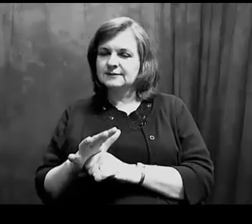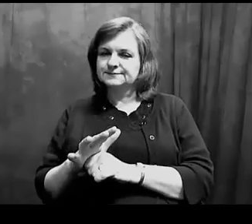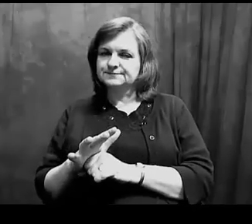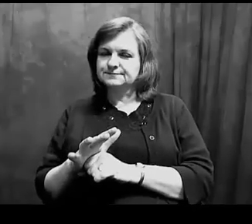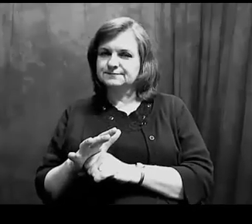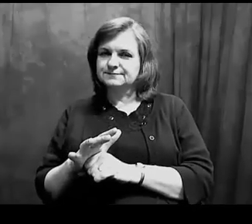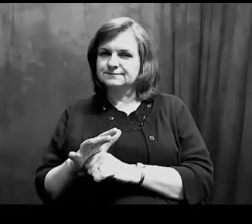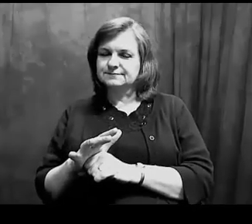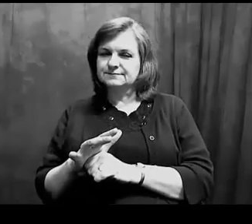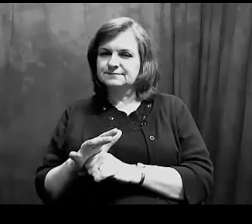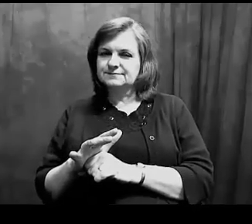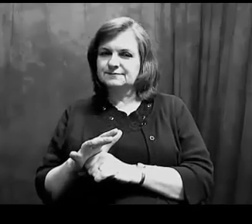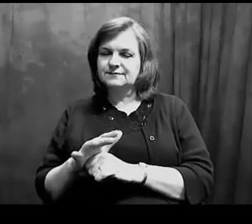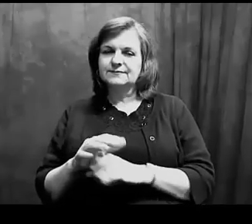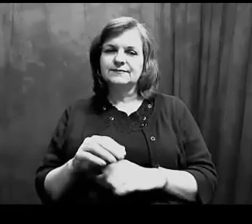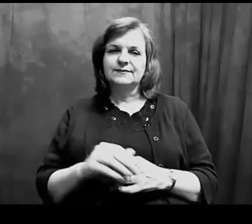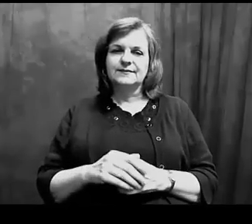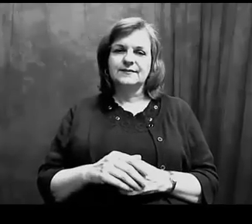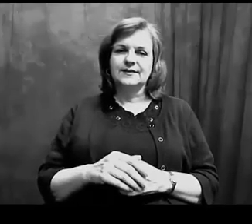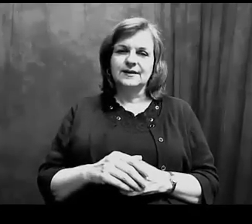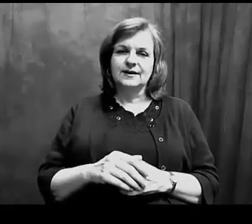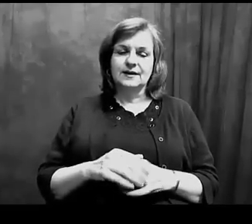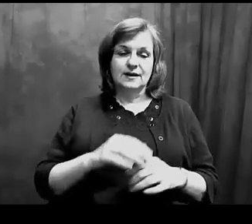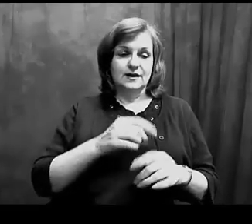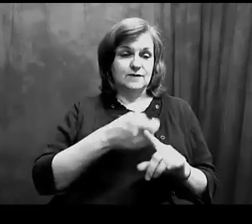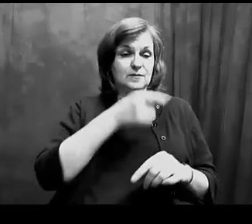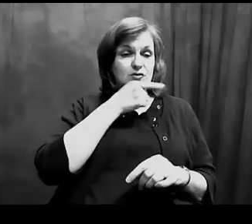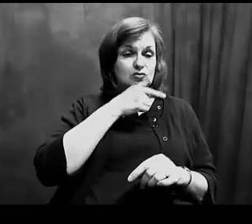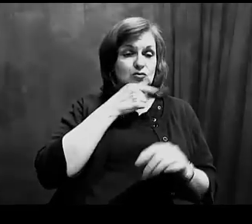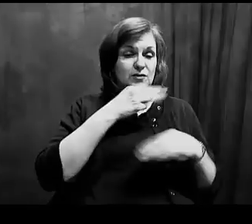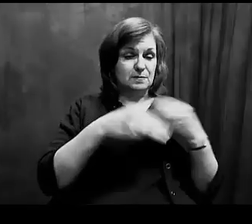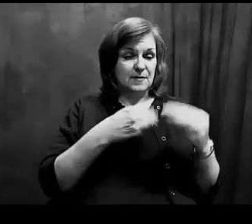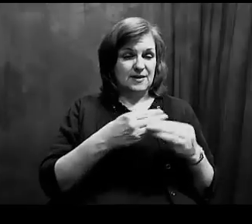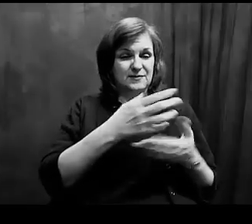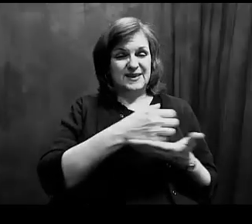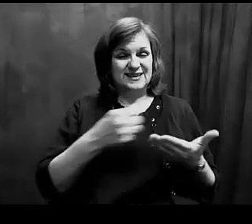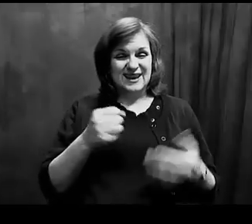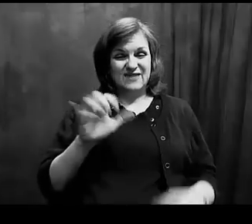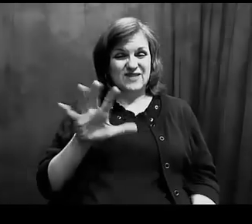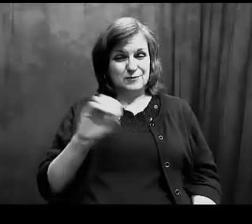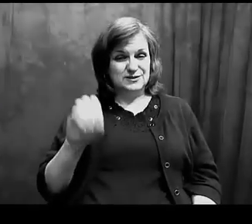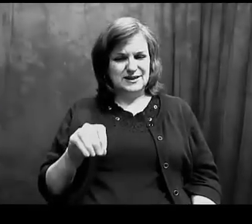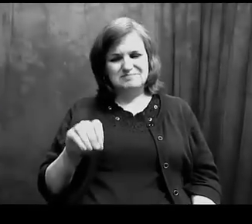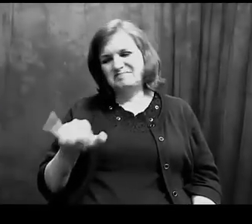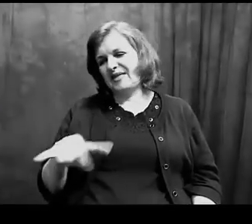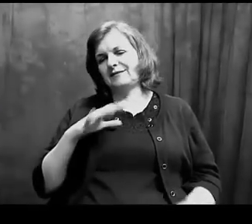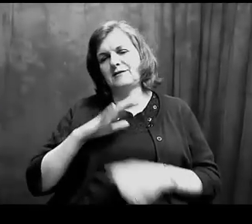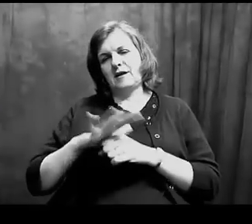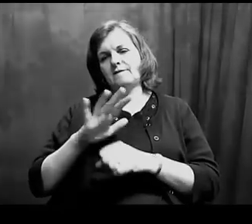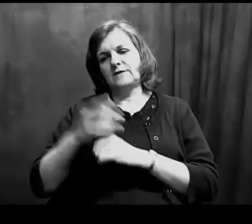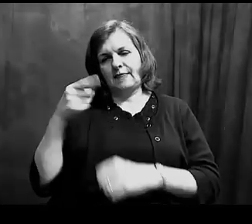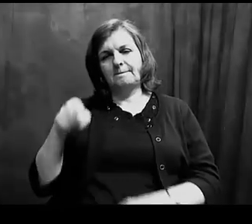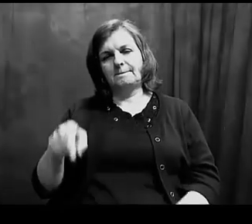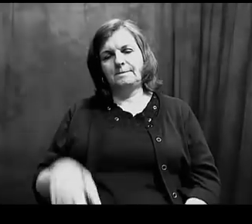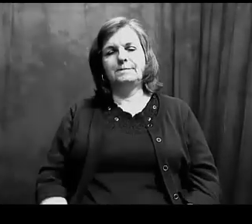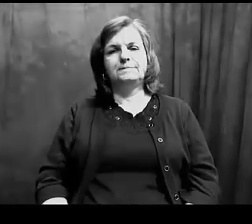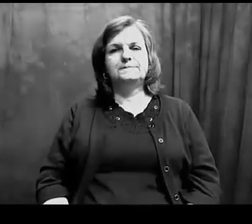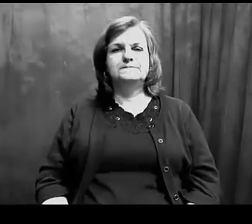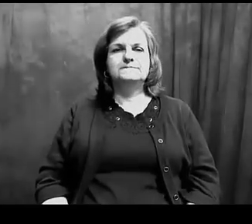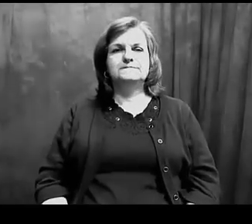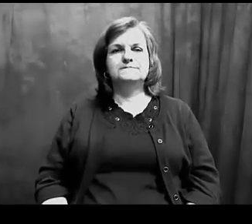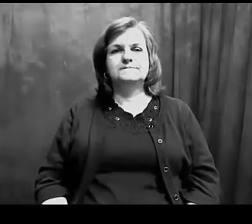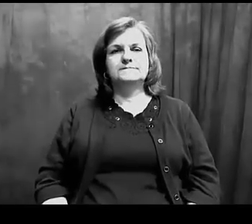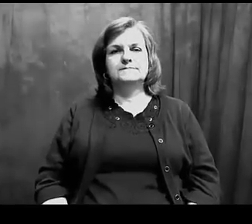enough and efficient enough that the 5% of the energy that they're getting out of that glucose molecule is fine with